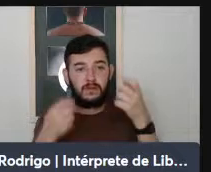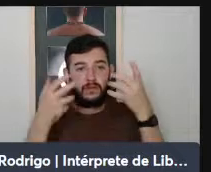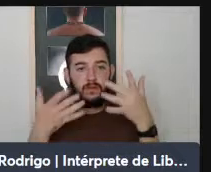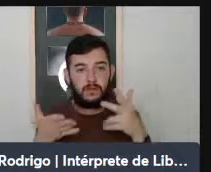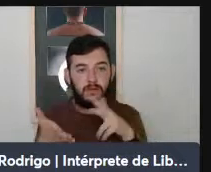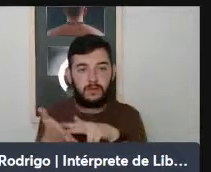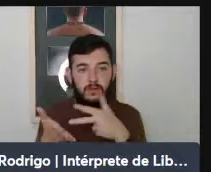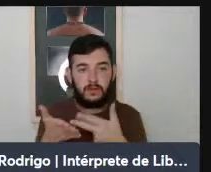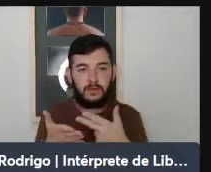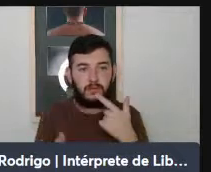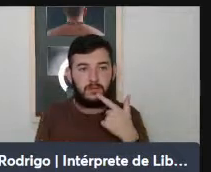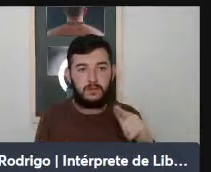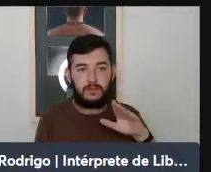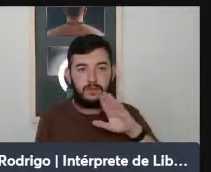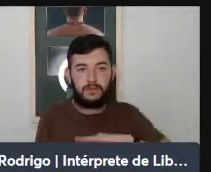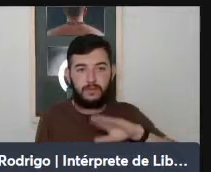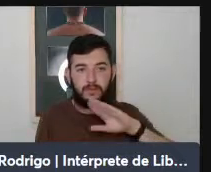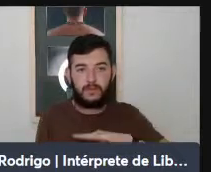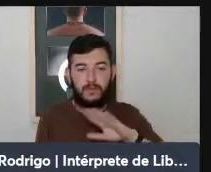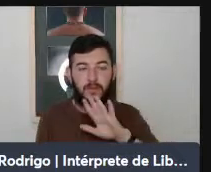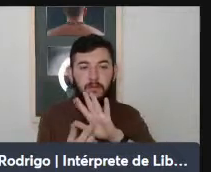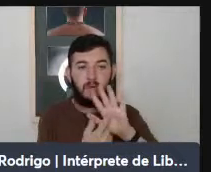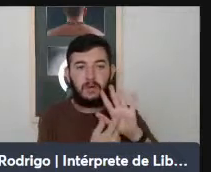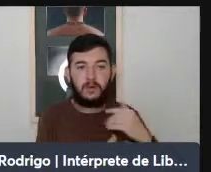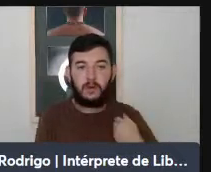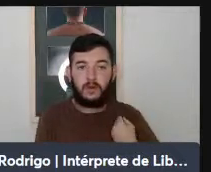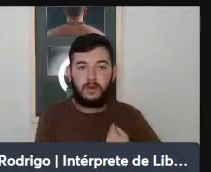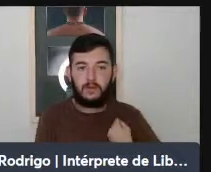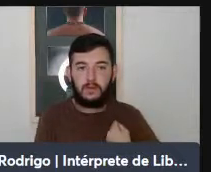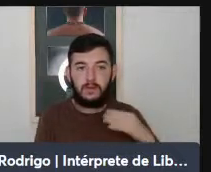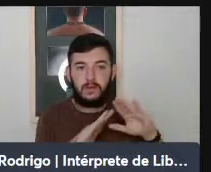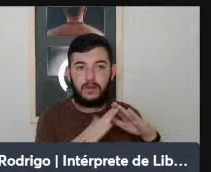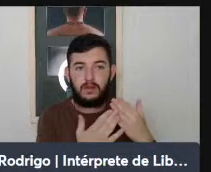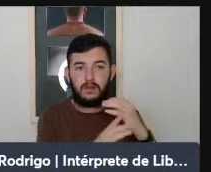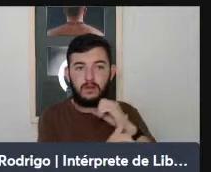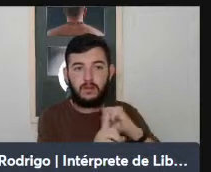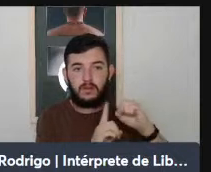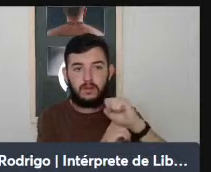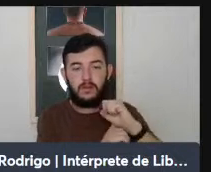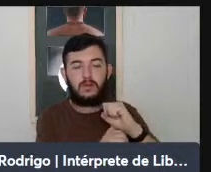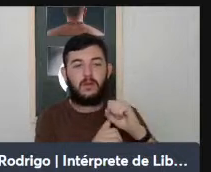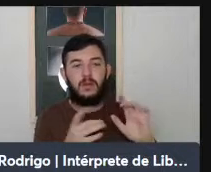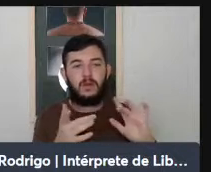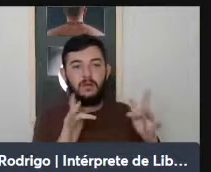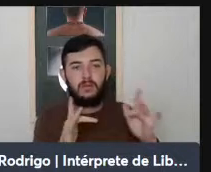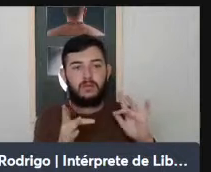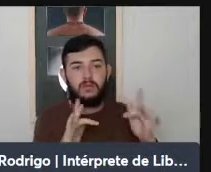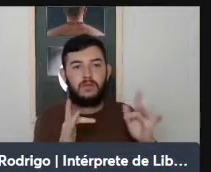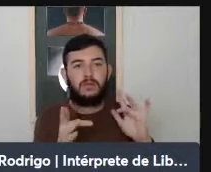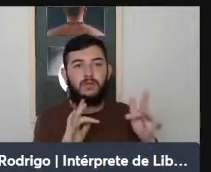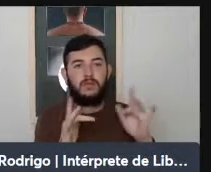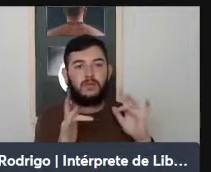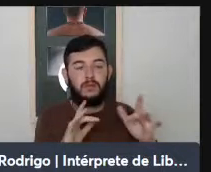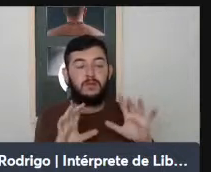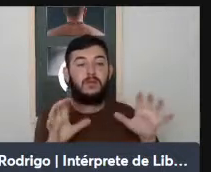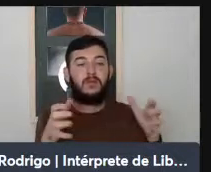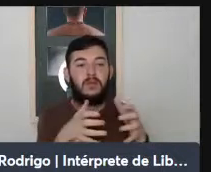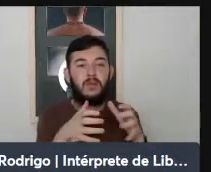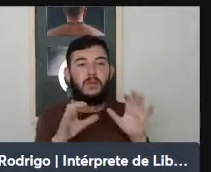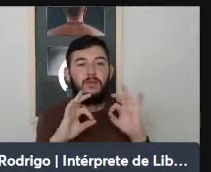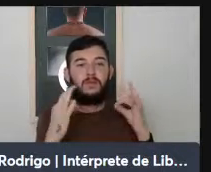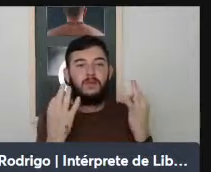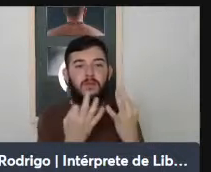nas escolas, questões de classe, família e divisões de gênero nas